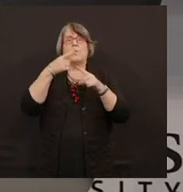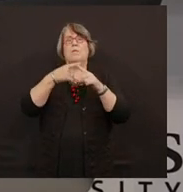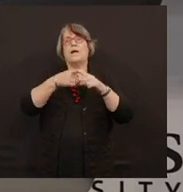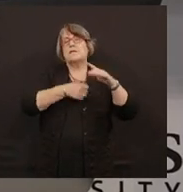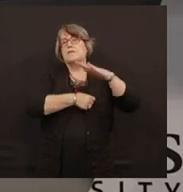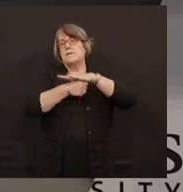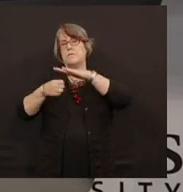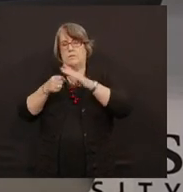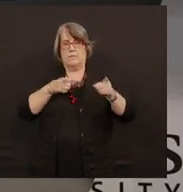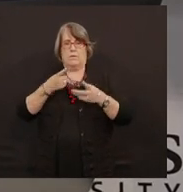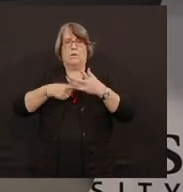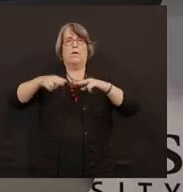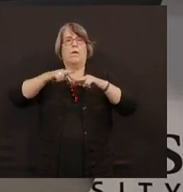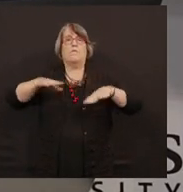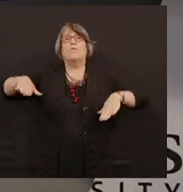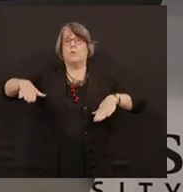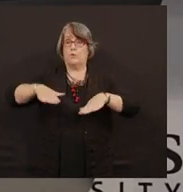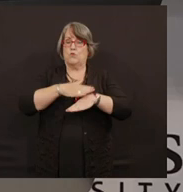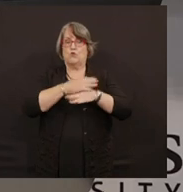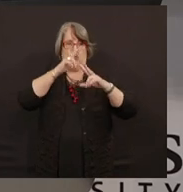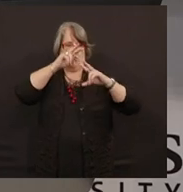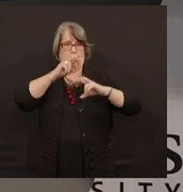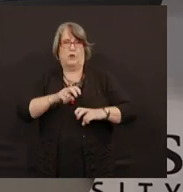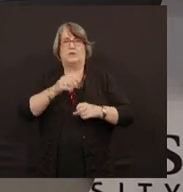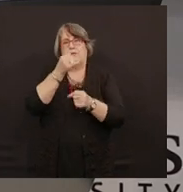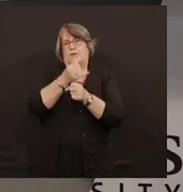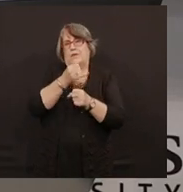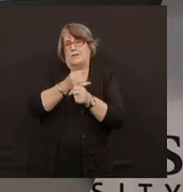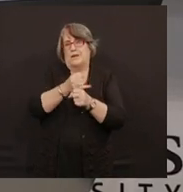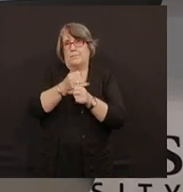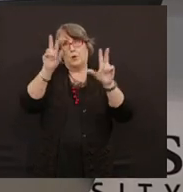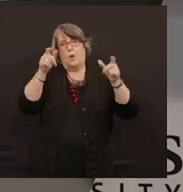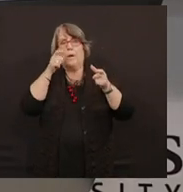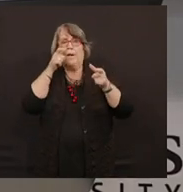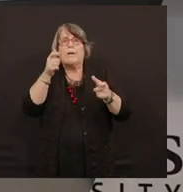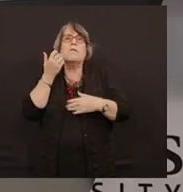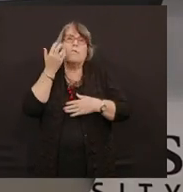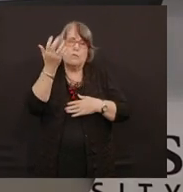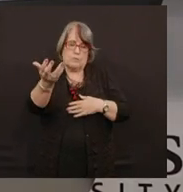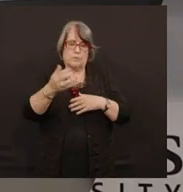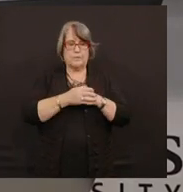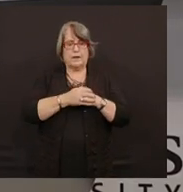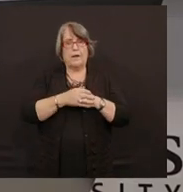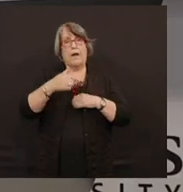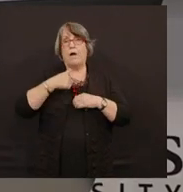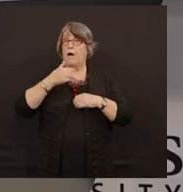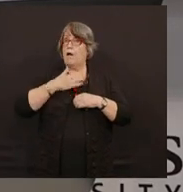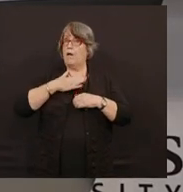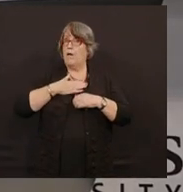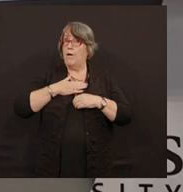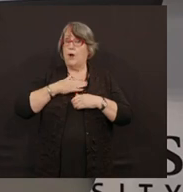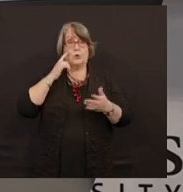Foundation Director of our new Research Institute, Caring Futures. I would like to start